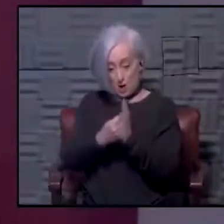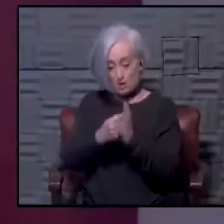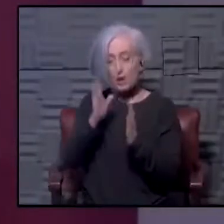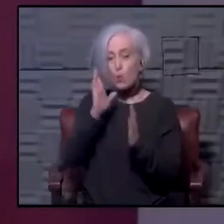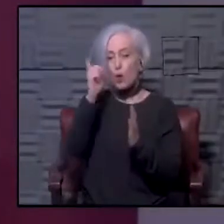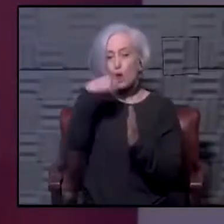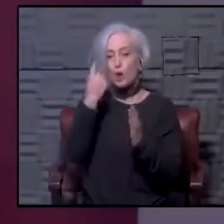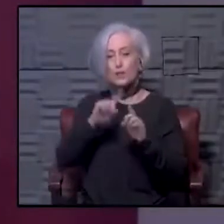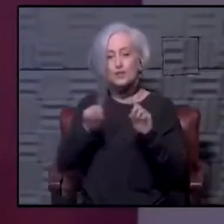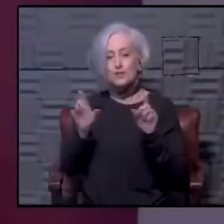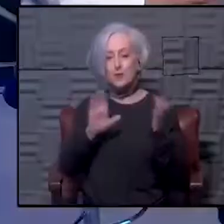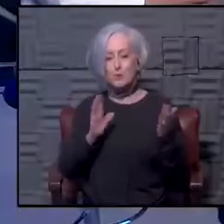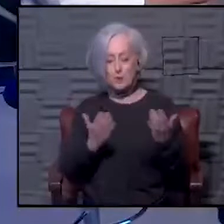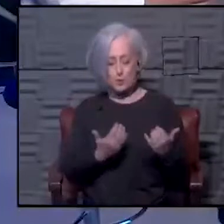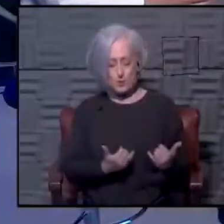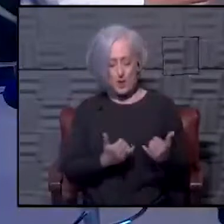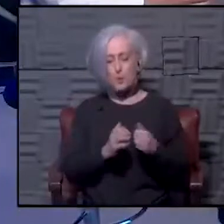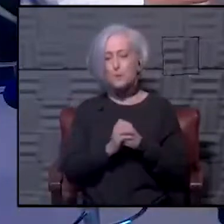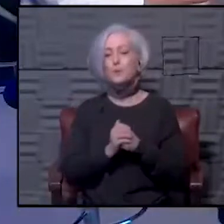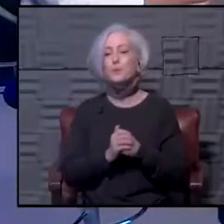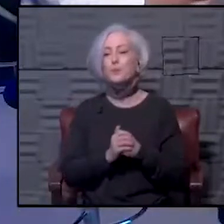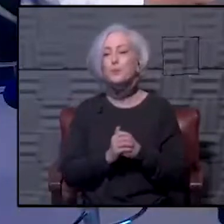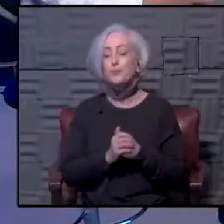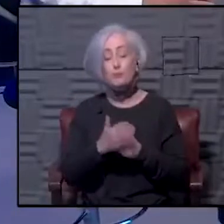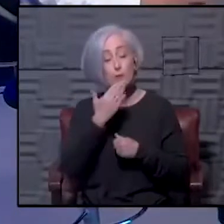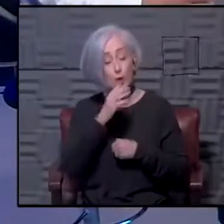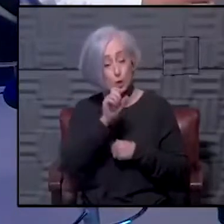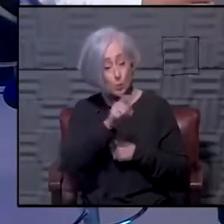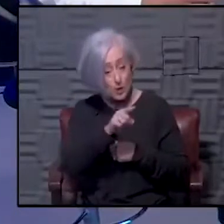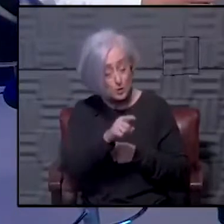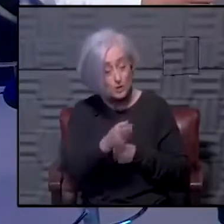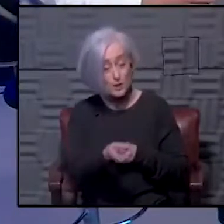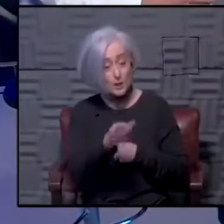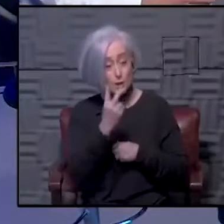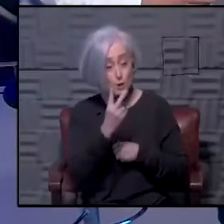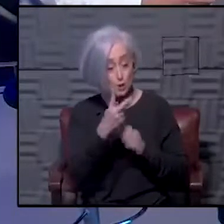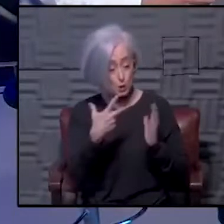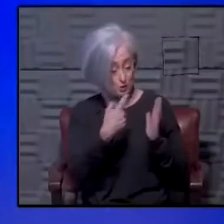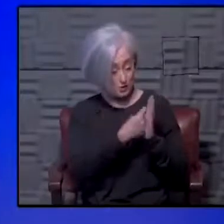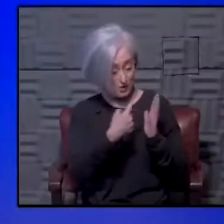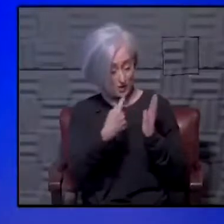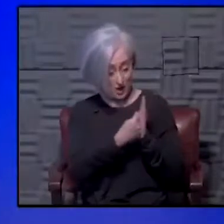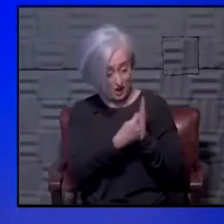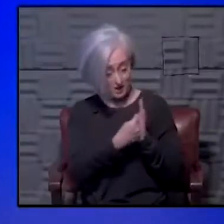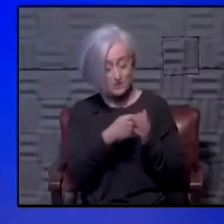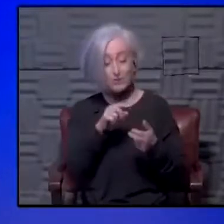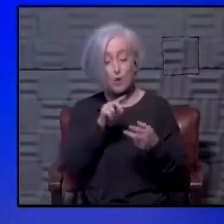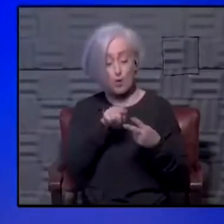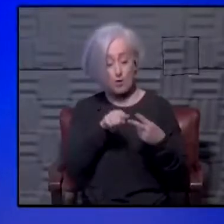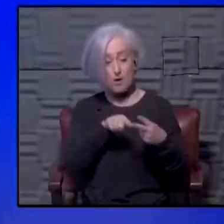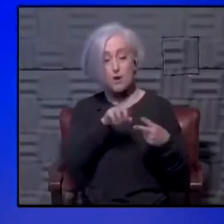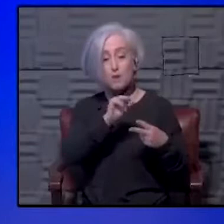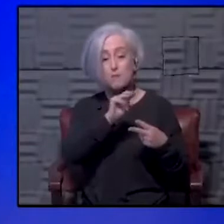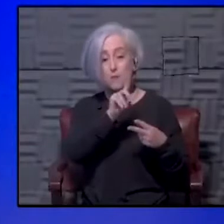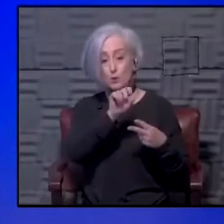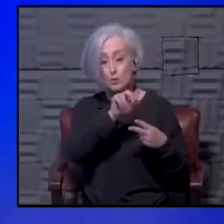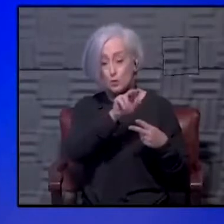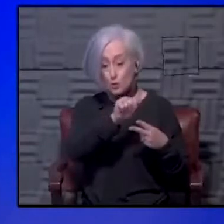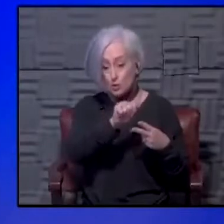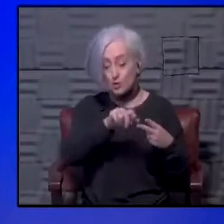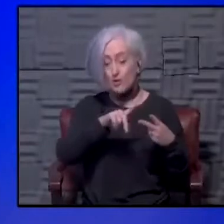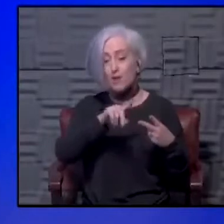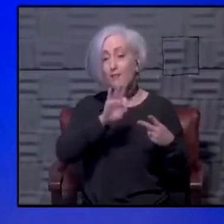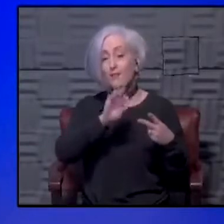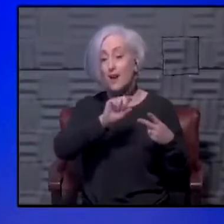go around. Yeah, I think it's a good question, especially if we're talking about the 2-dose vaccines initially, like with Moderna and Pfizer.